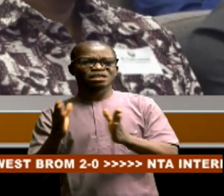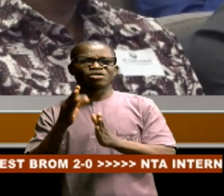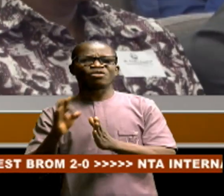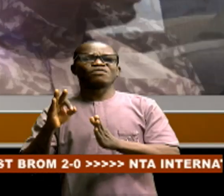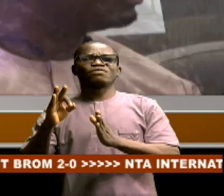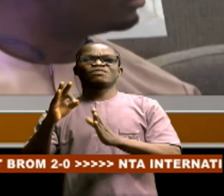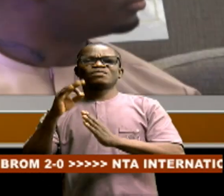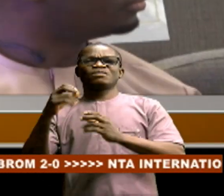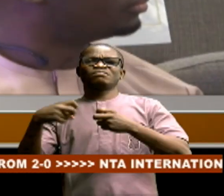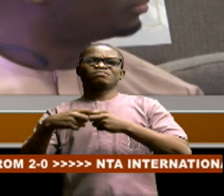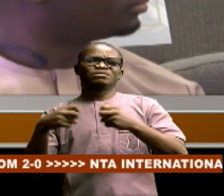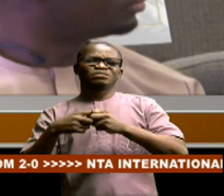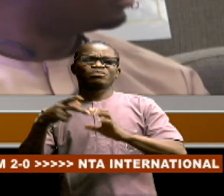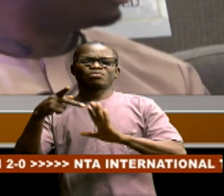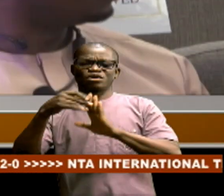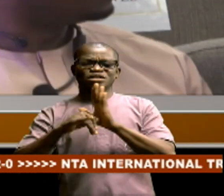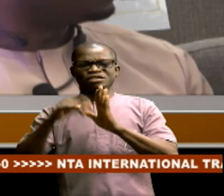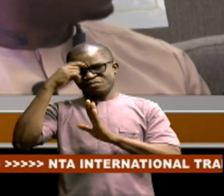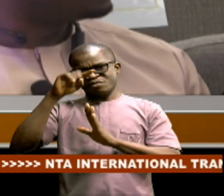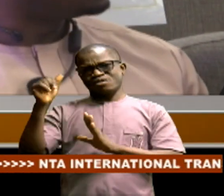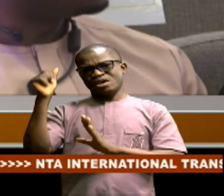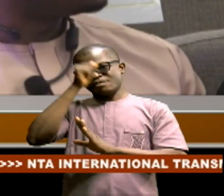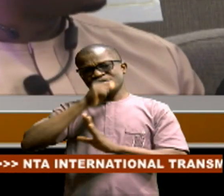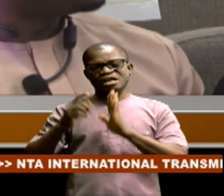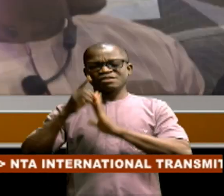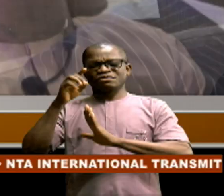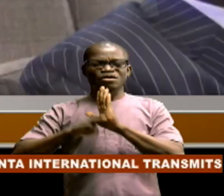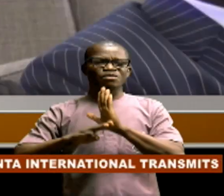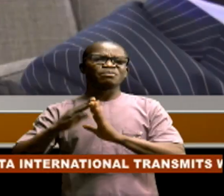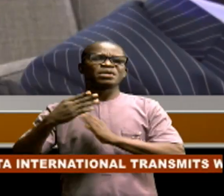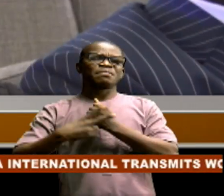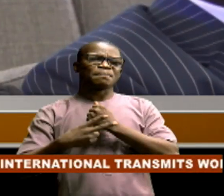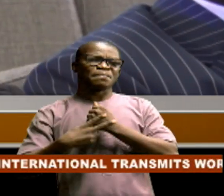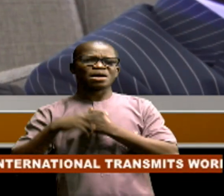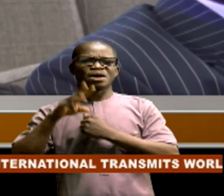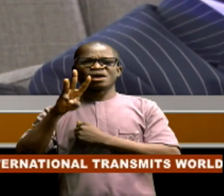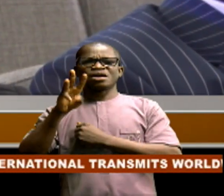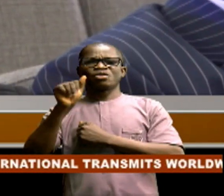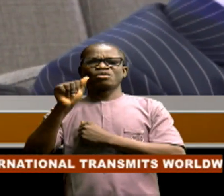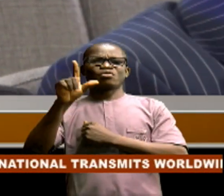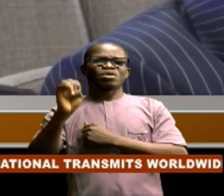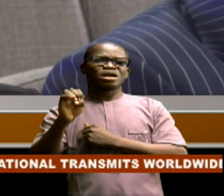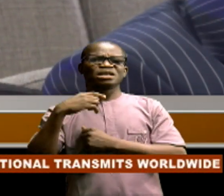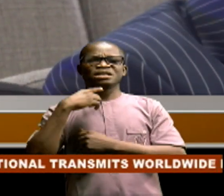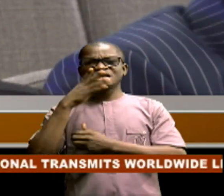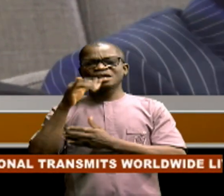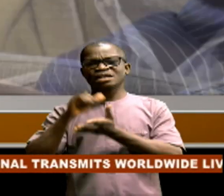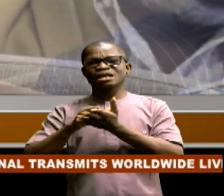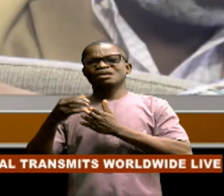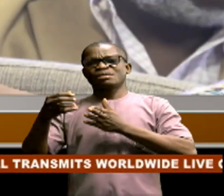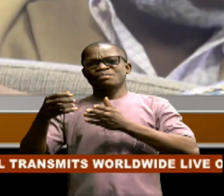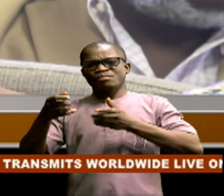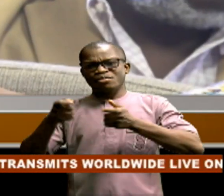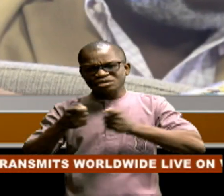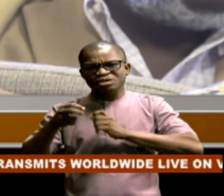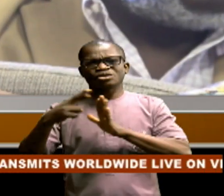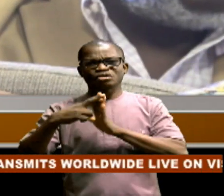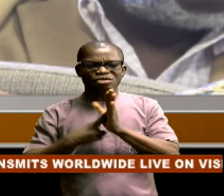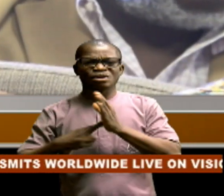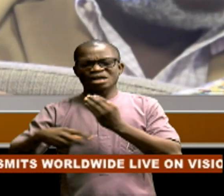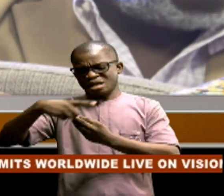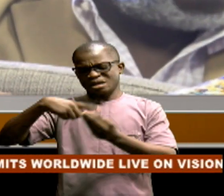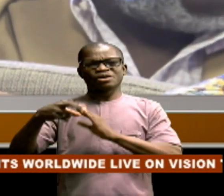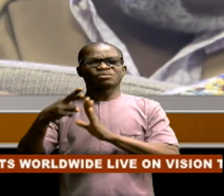and Regulations with the African Development Bank Group, Mr. Wale Shonibari, said regulatory issues surrounding